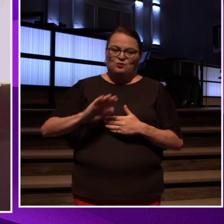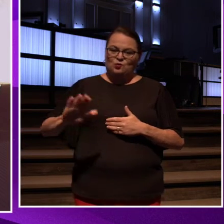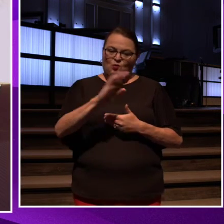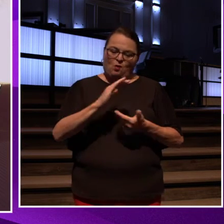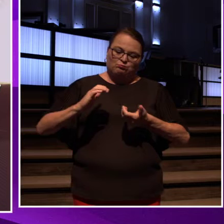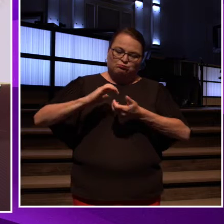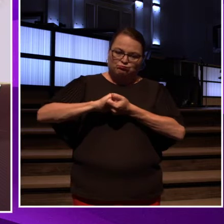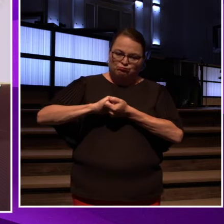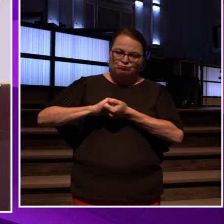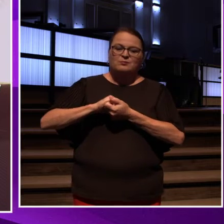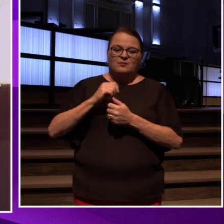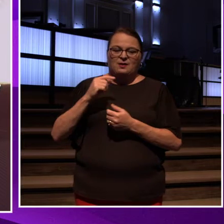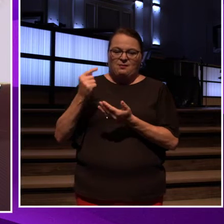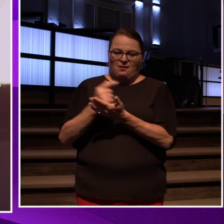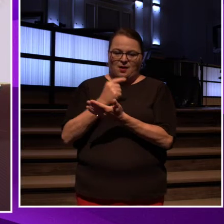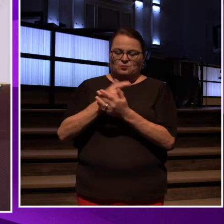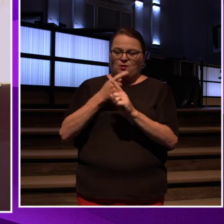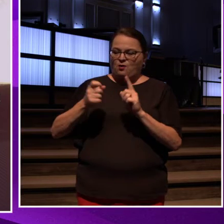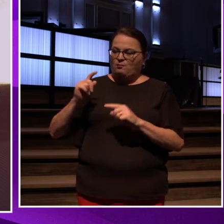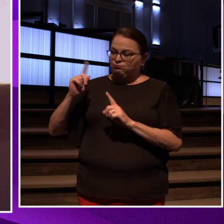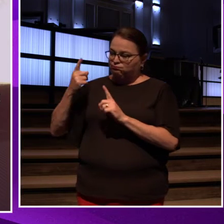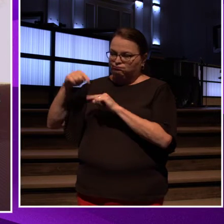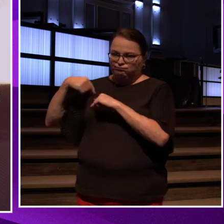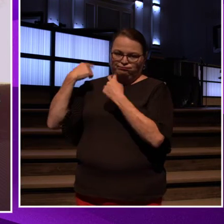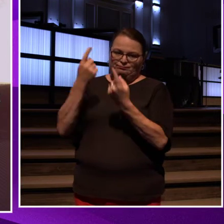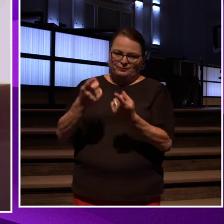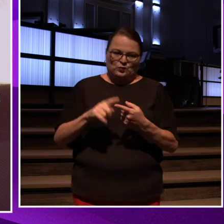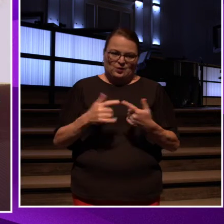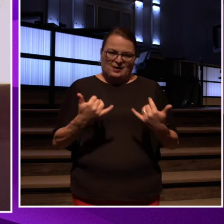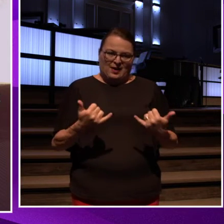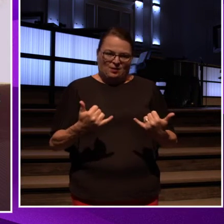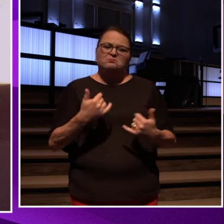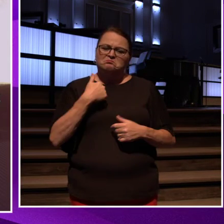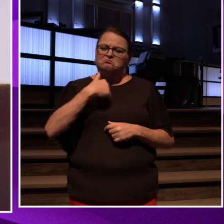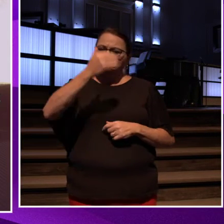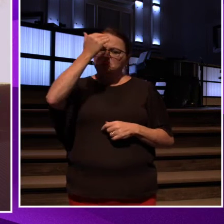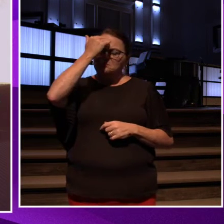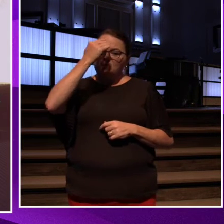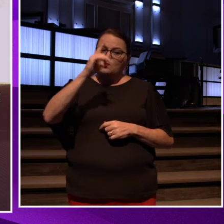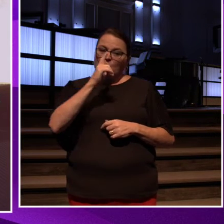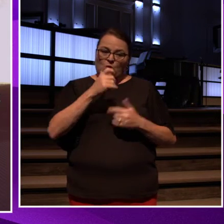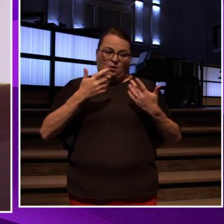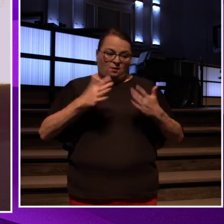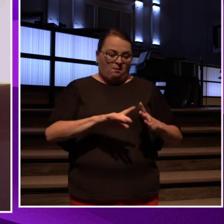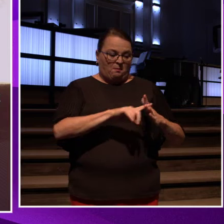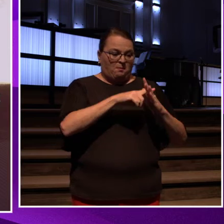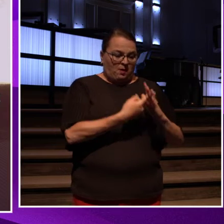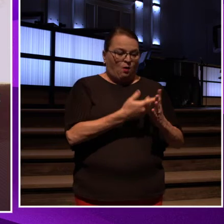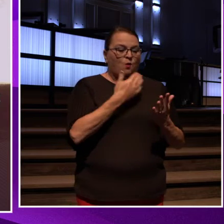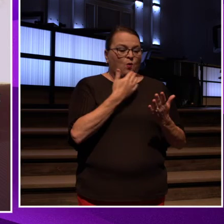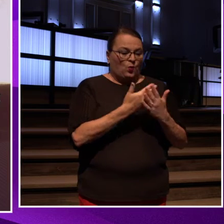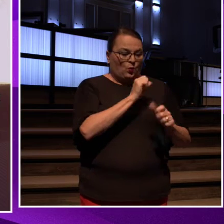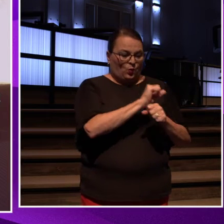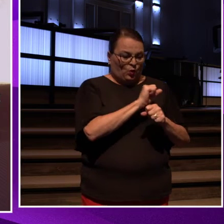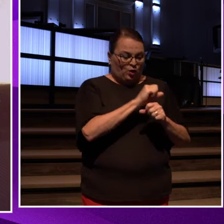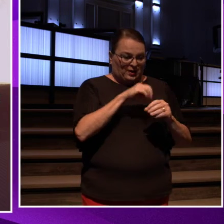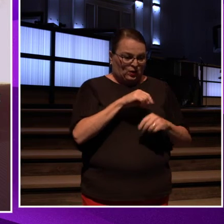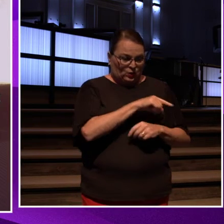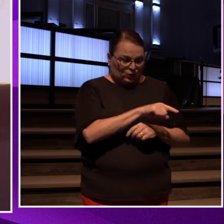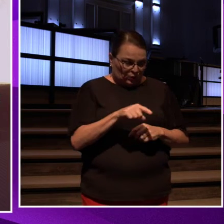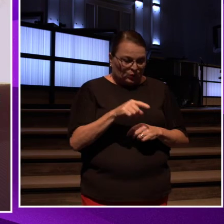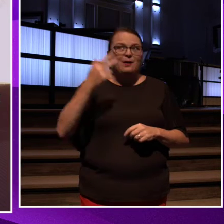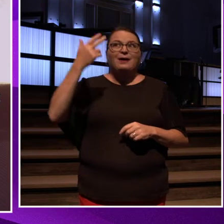in the gospel from the first day until now. And I'm sure of this, that he who has begun a good work in you will bring it